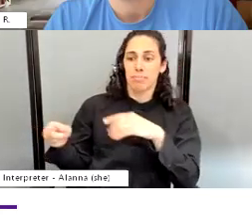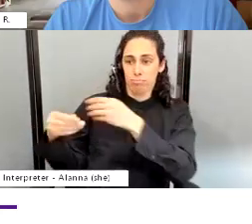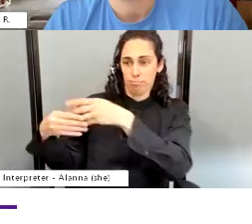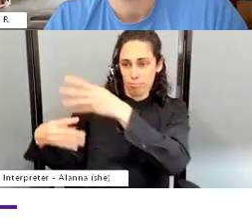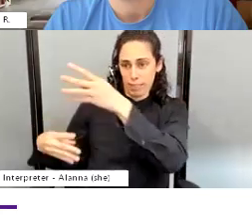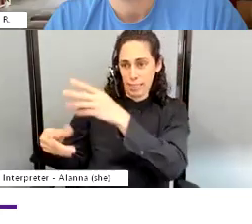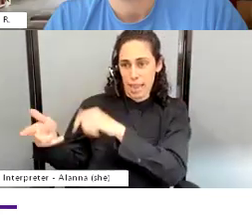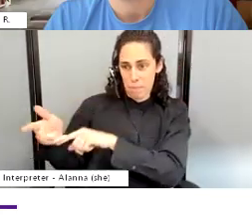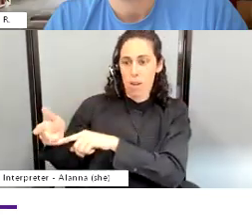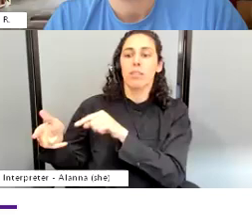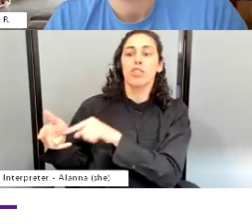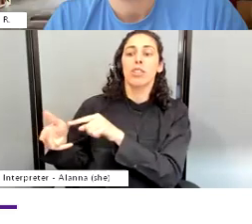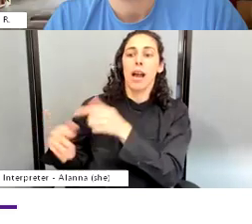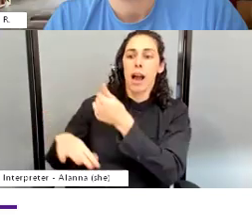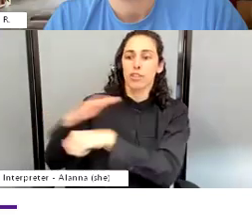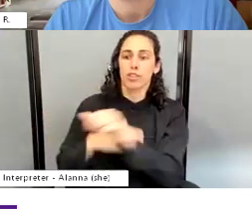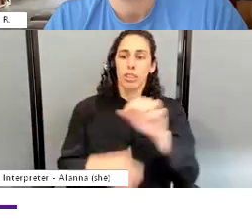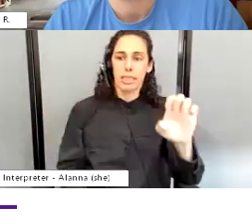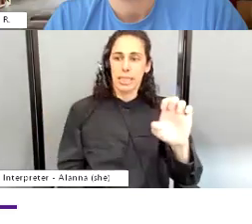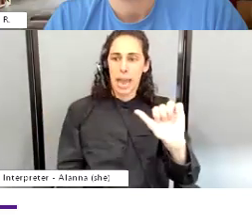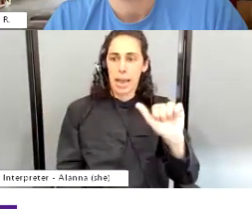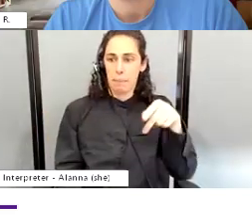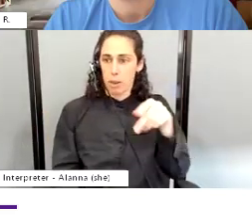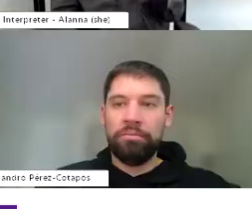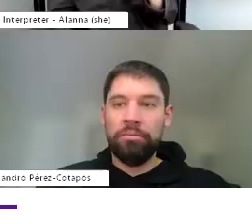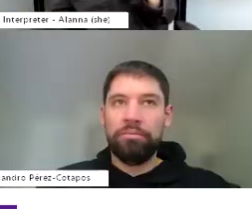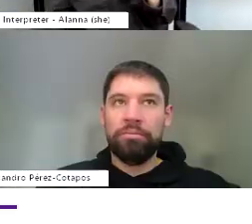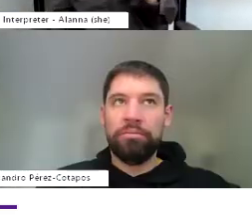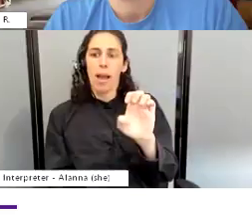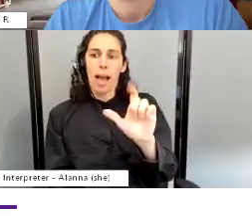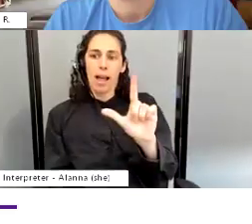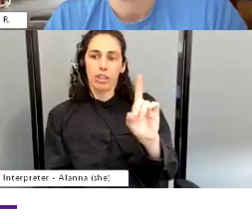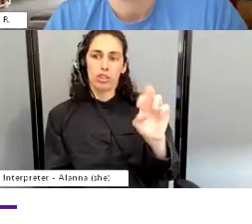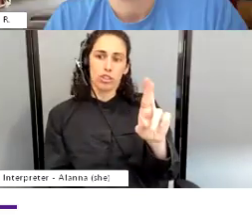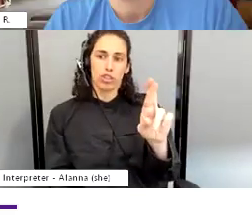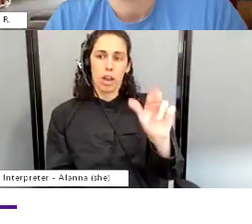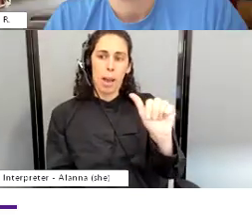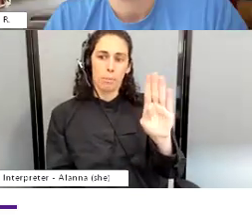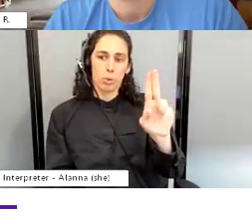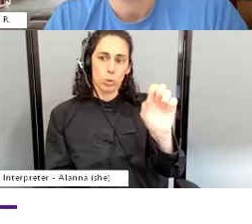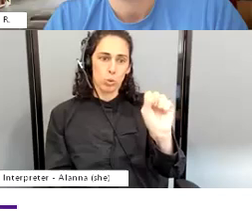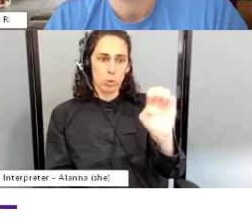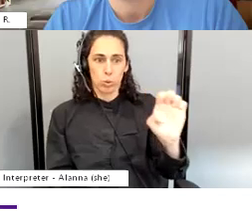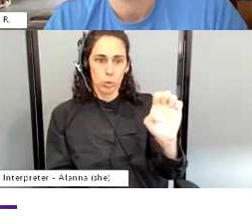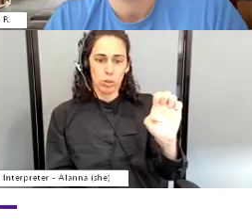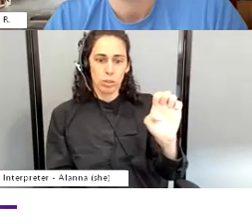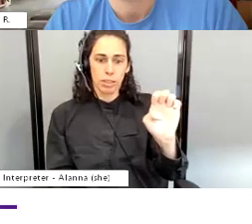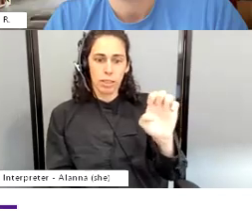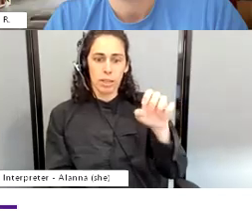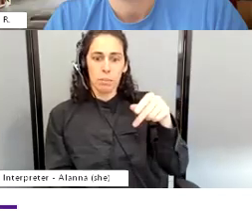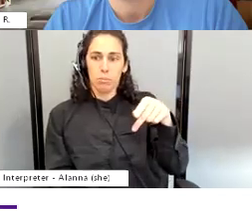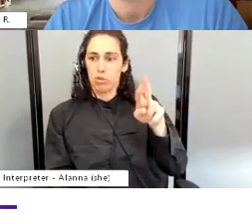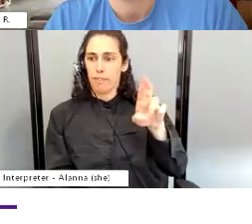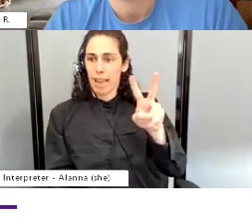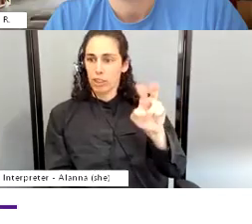Ontario. She is their Director of Partnerships. And Elder Abuse Prevention Ontario is the provincial network whose work